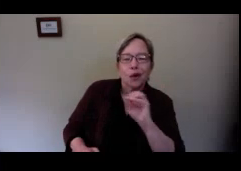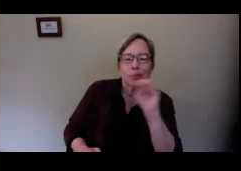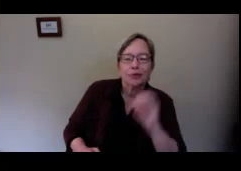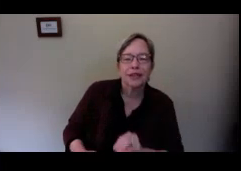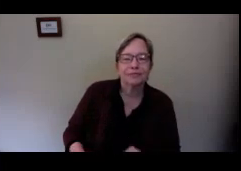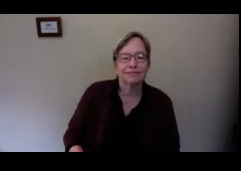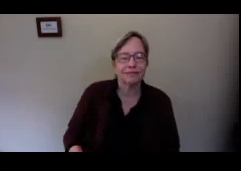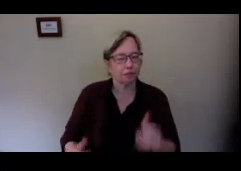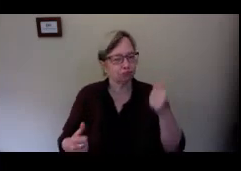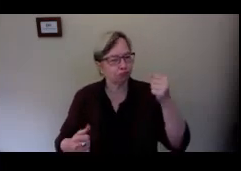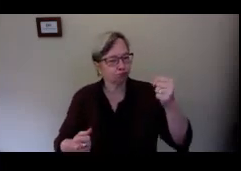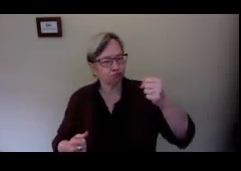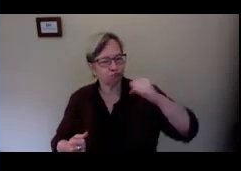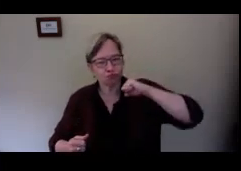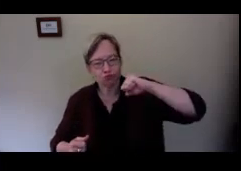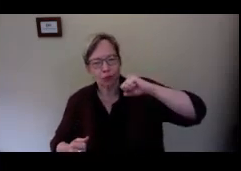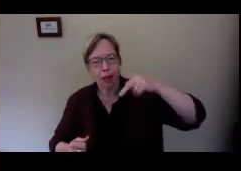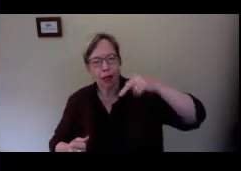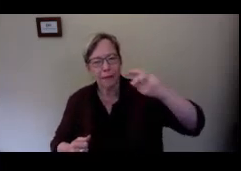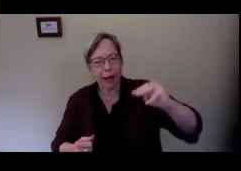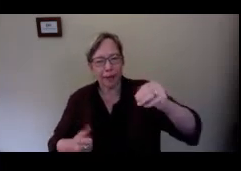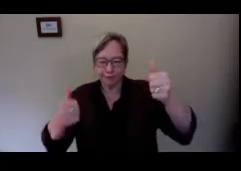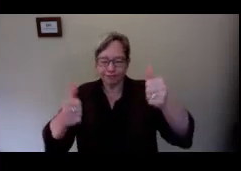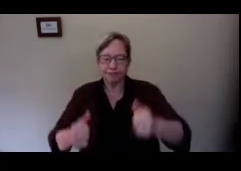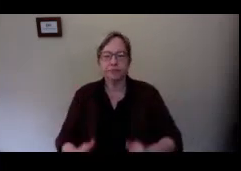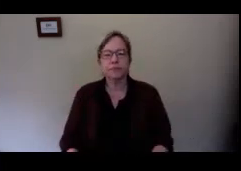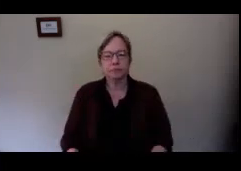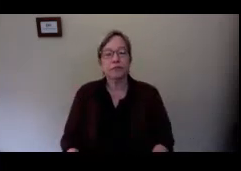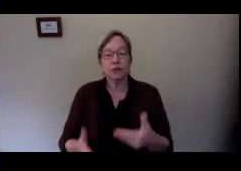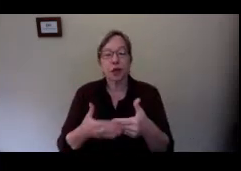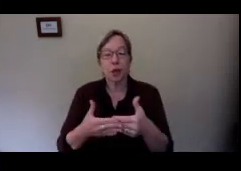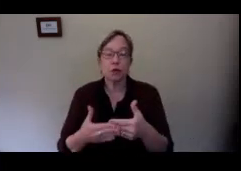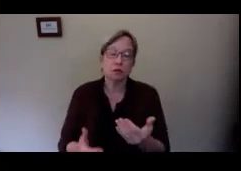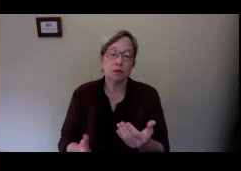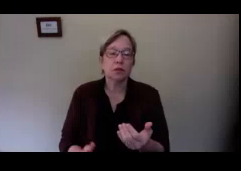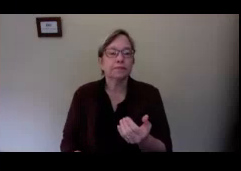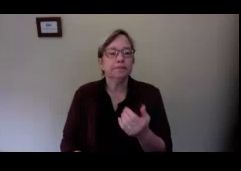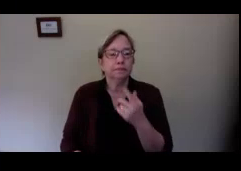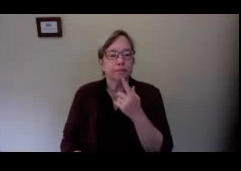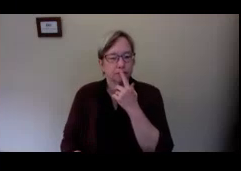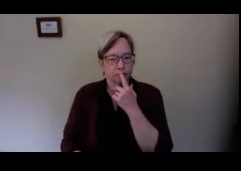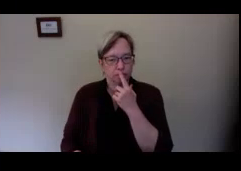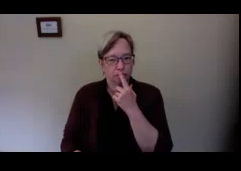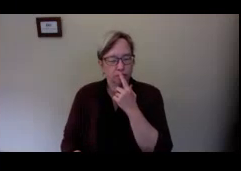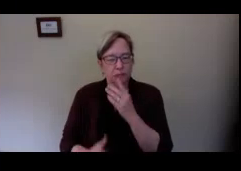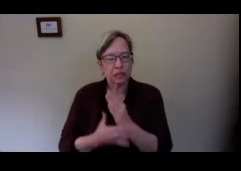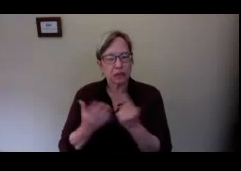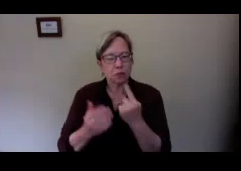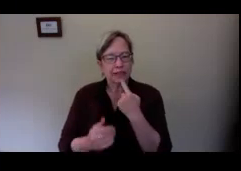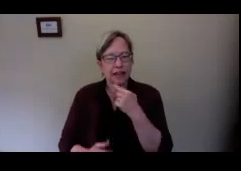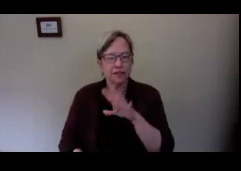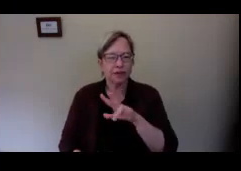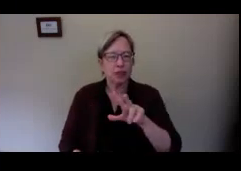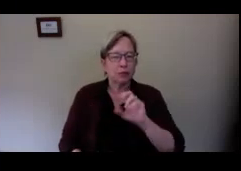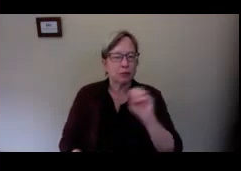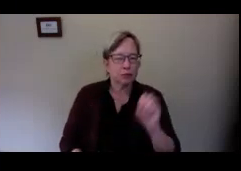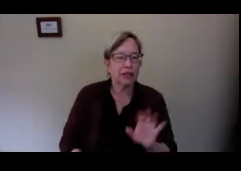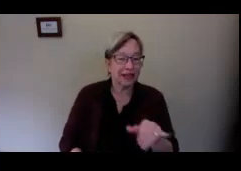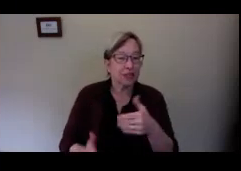go, Pam. So you are very close. Someone had 53%. I noticed that was also very close.